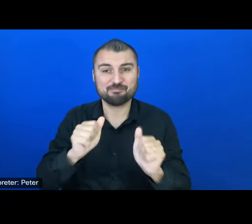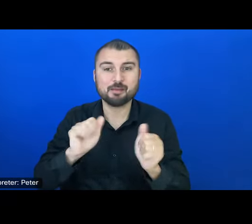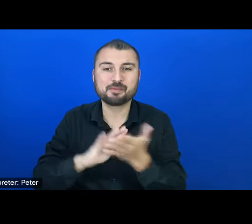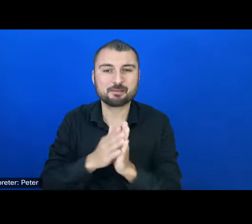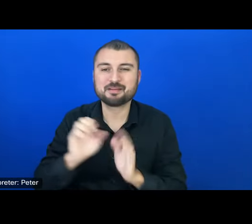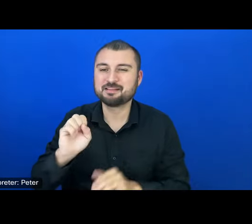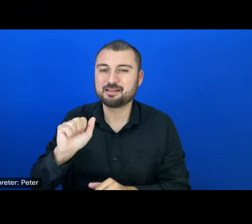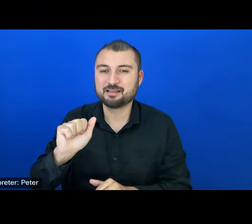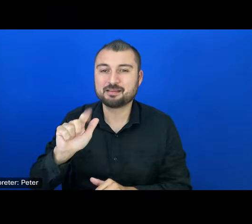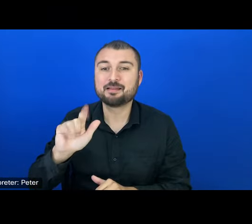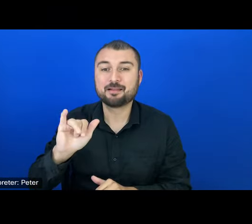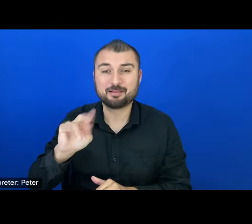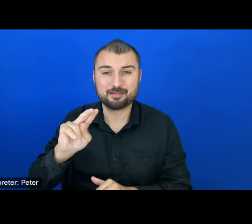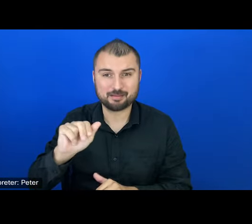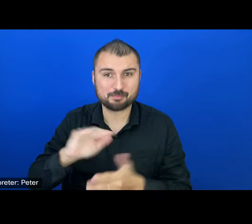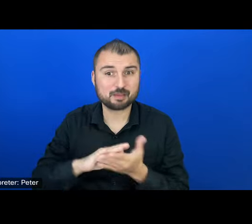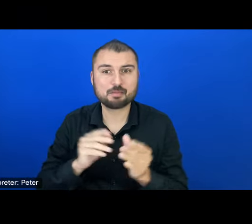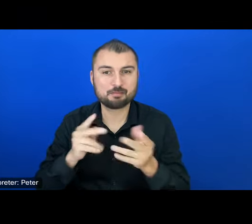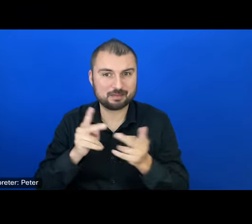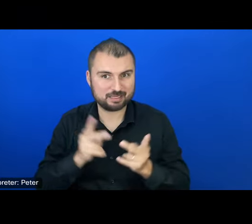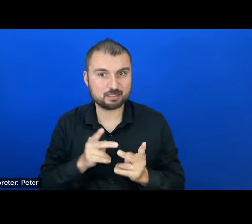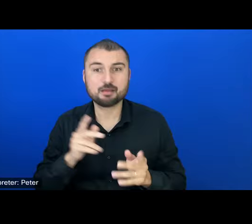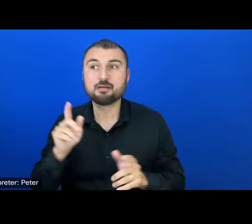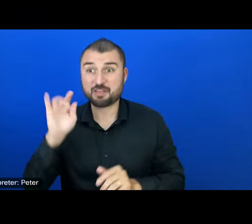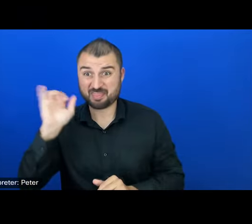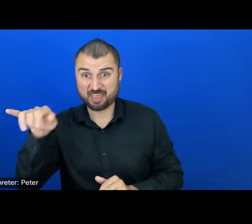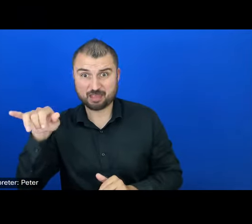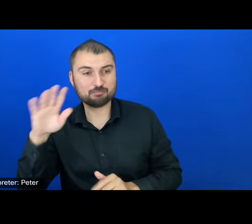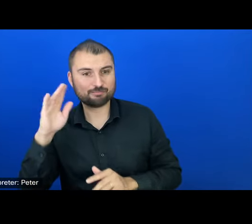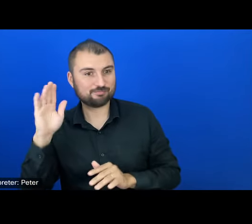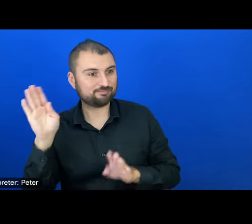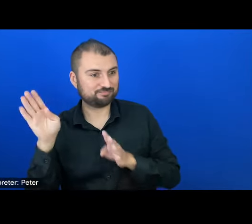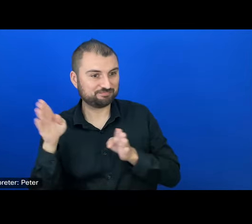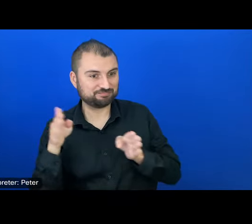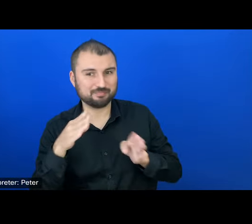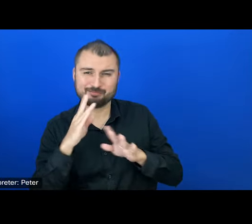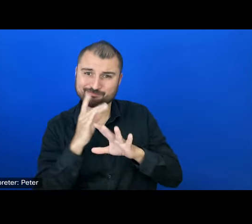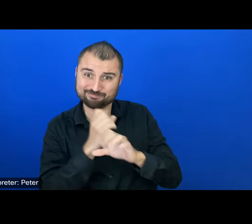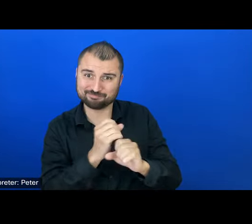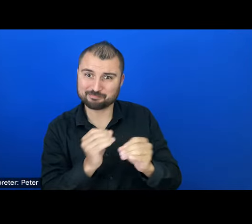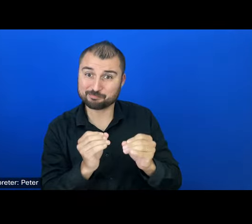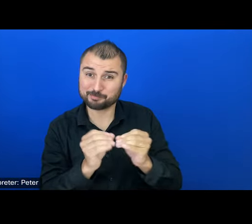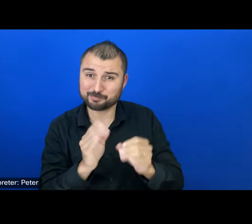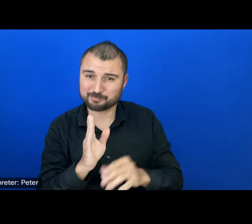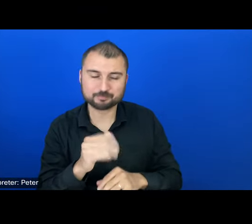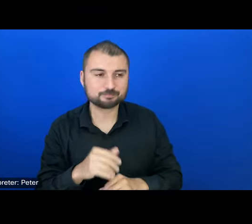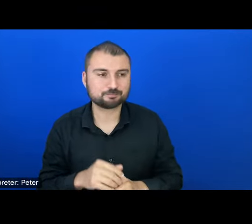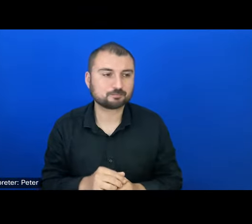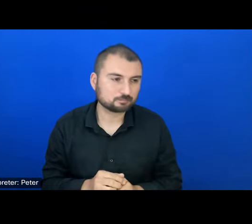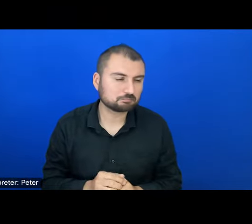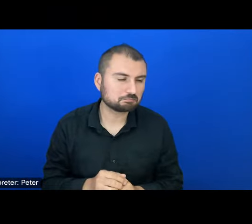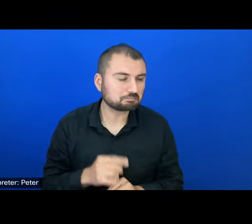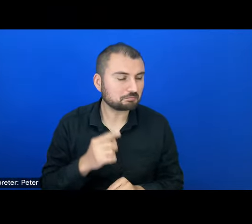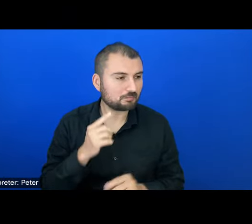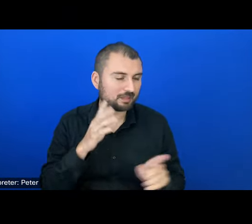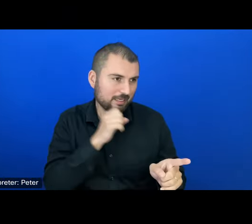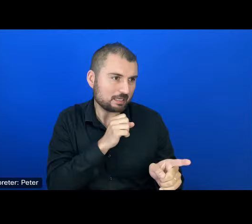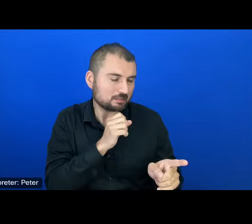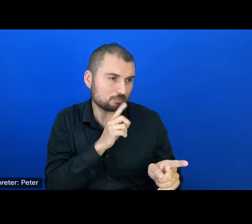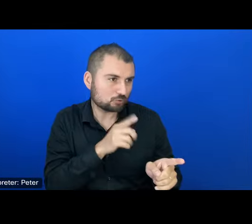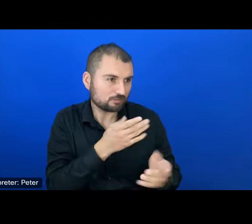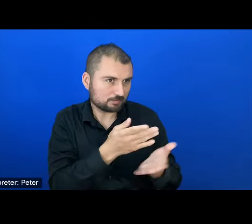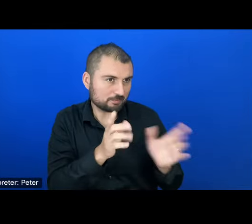appealing location for that. And then you wouldn't have, it'd just be a guess, I'm sure, on anyone's part. My